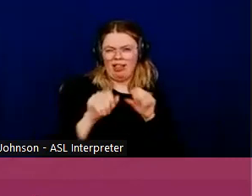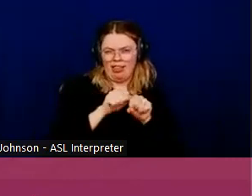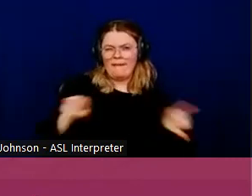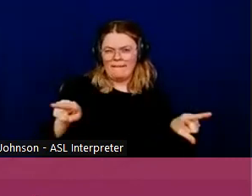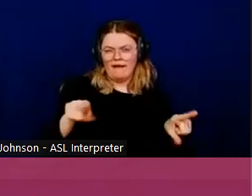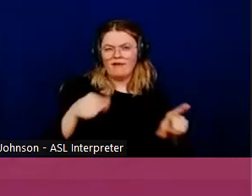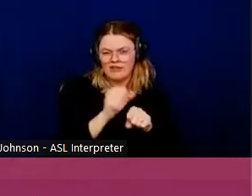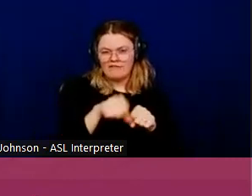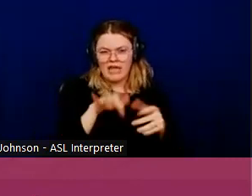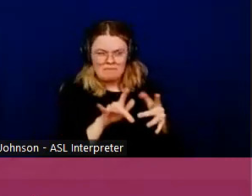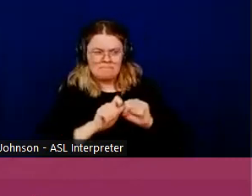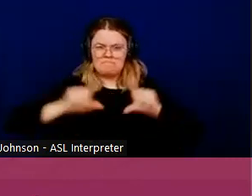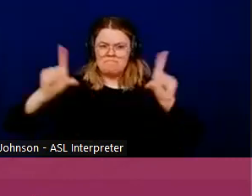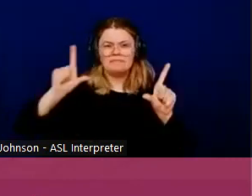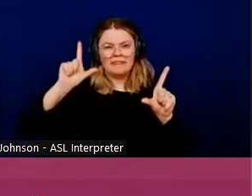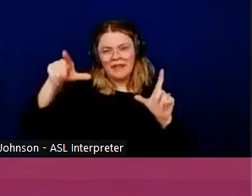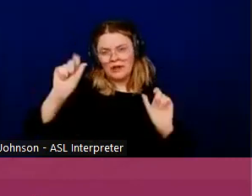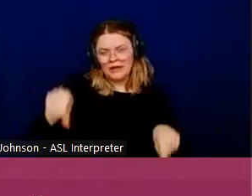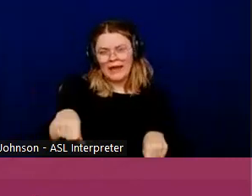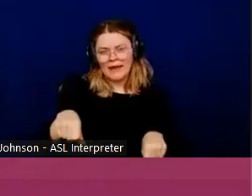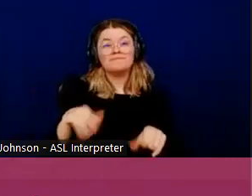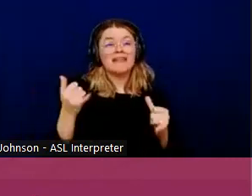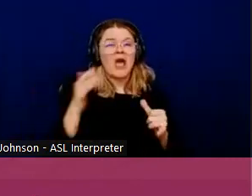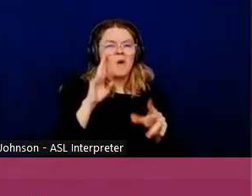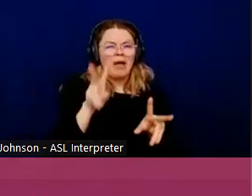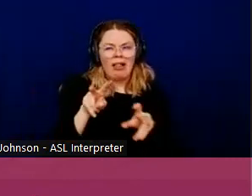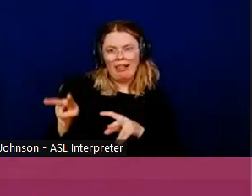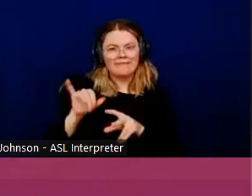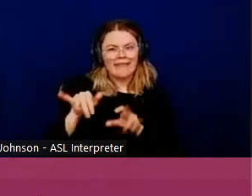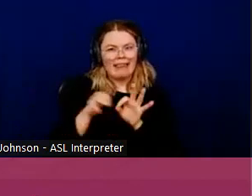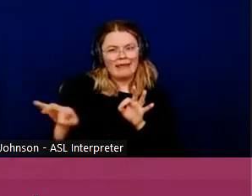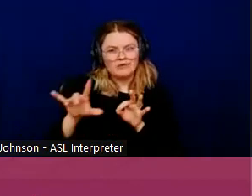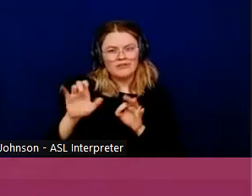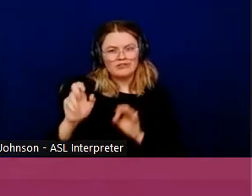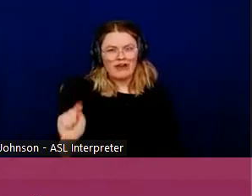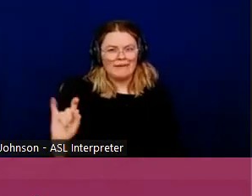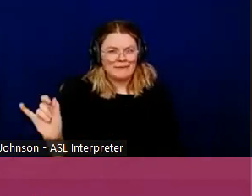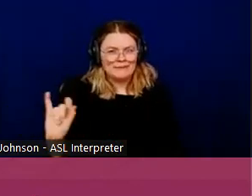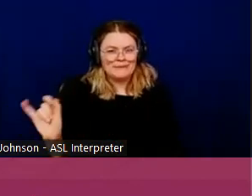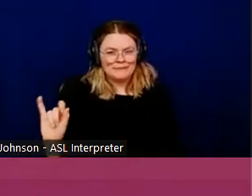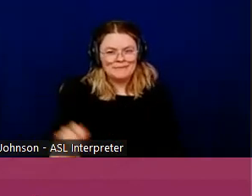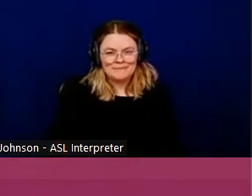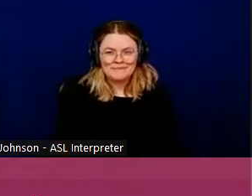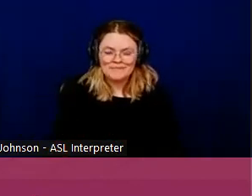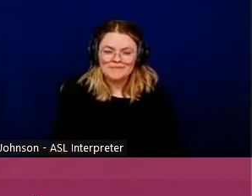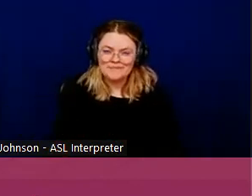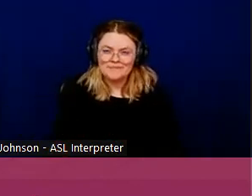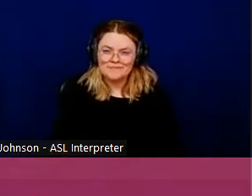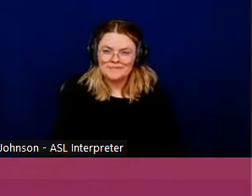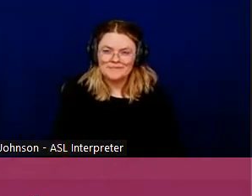them in the chat right now for all of us to view.